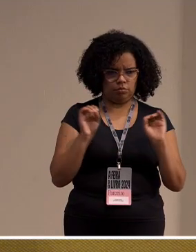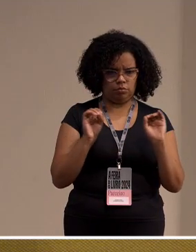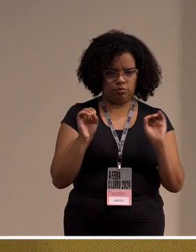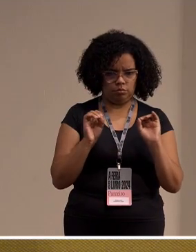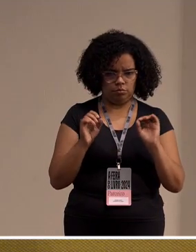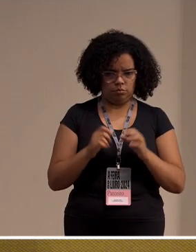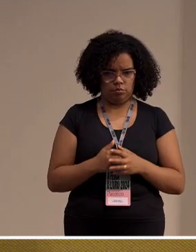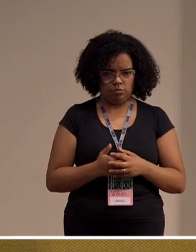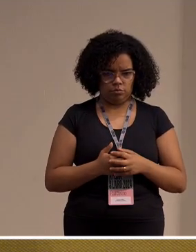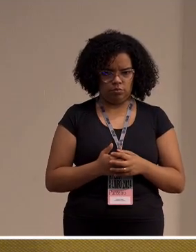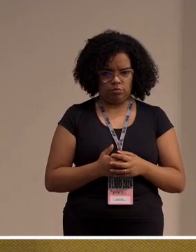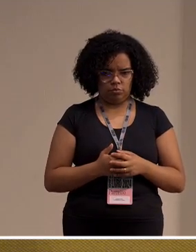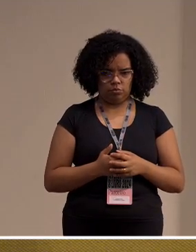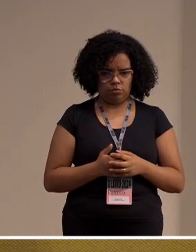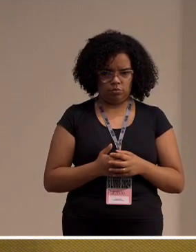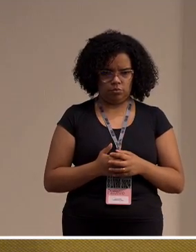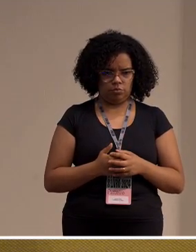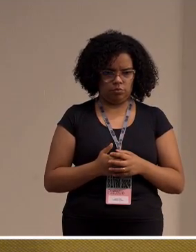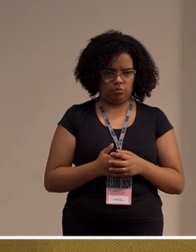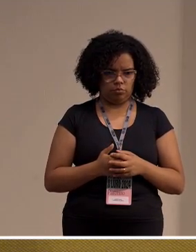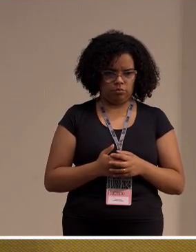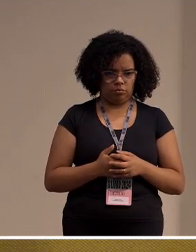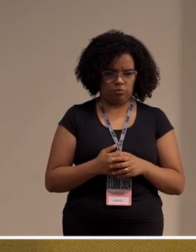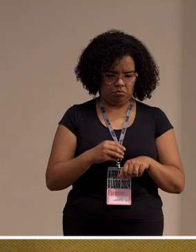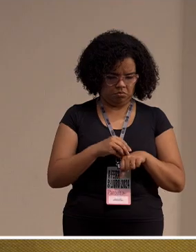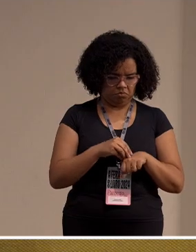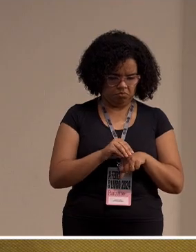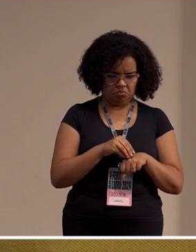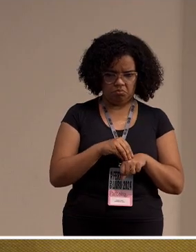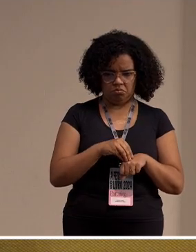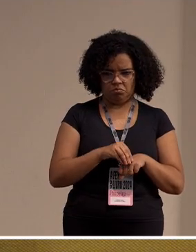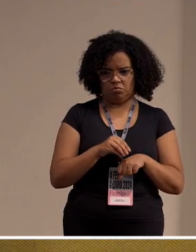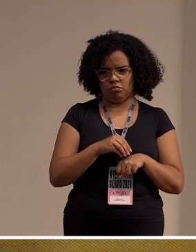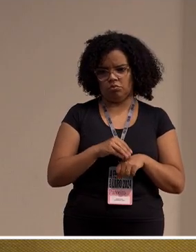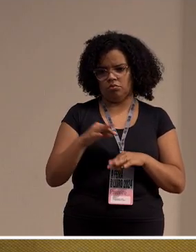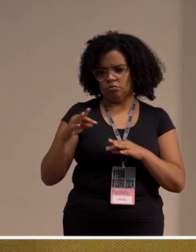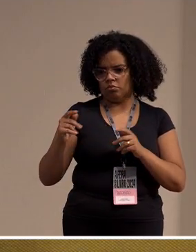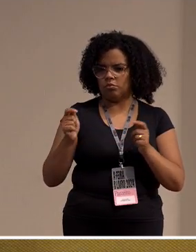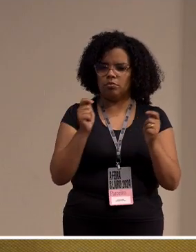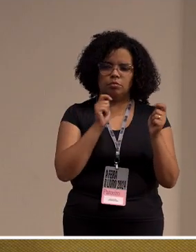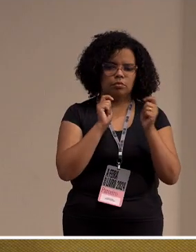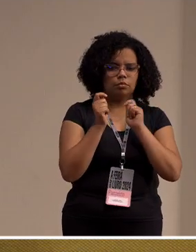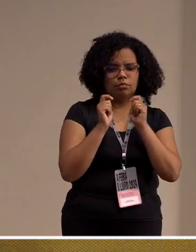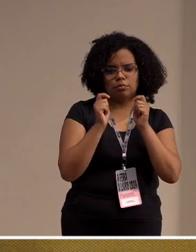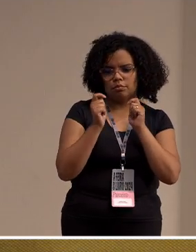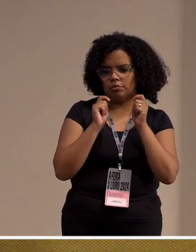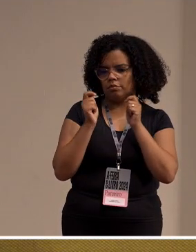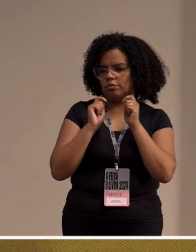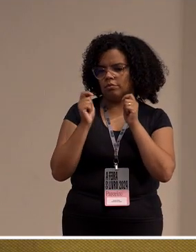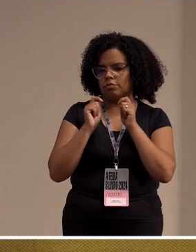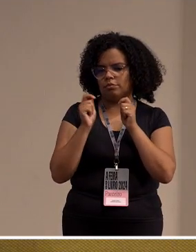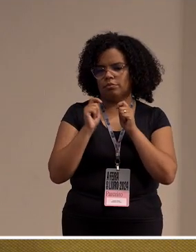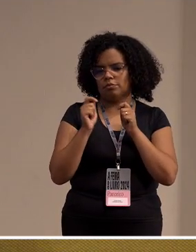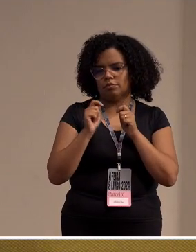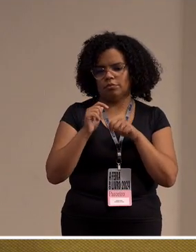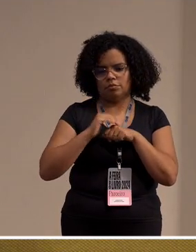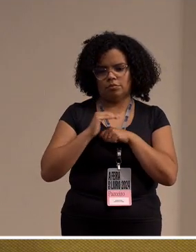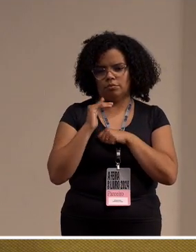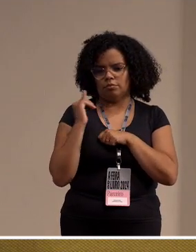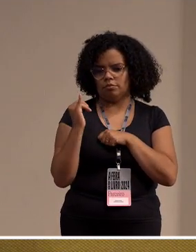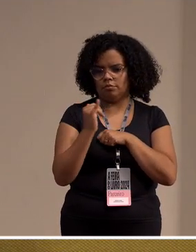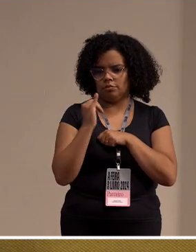So journalists are more important than ever. And you know what I've tried to